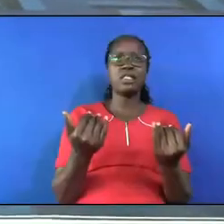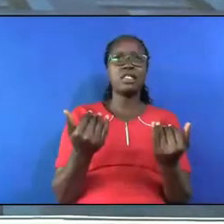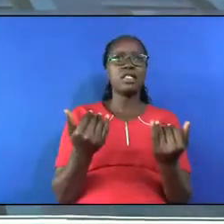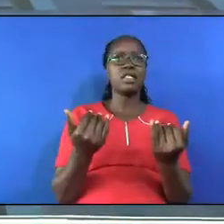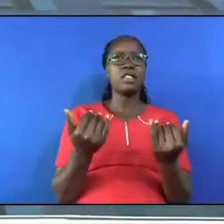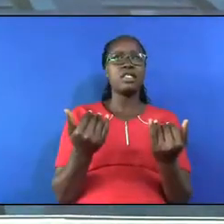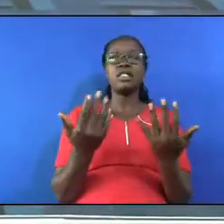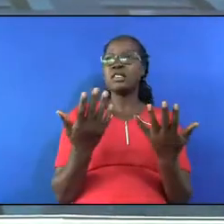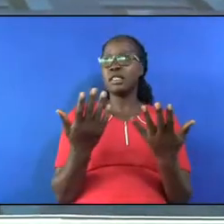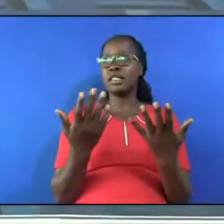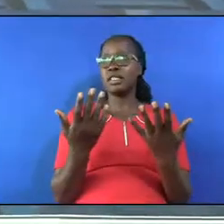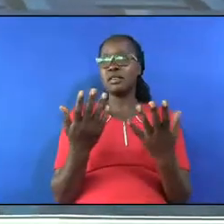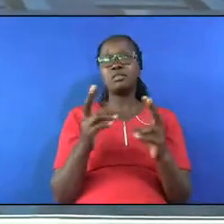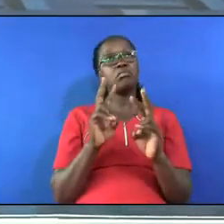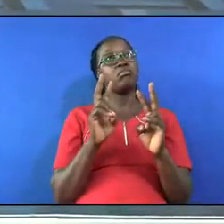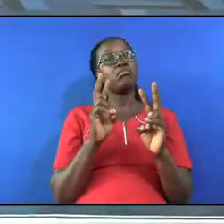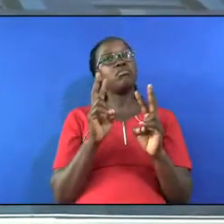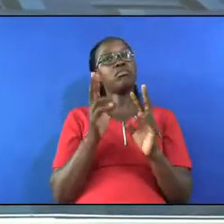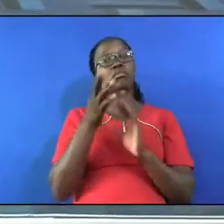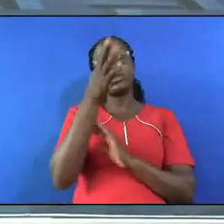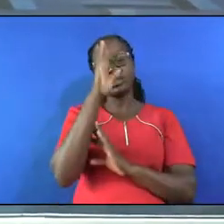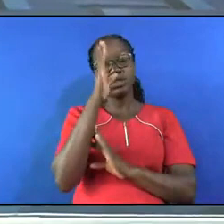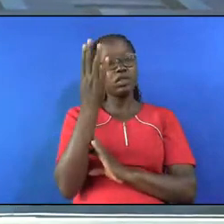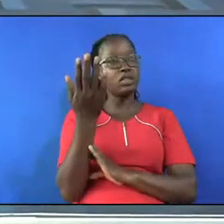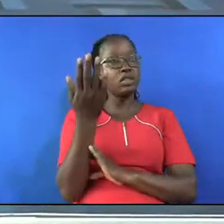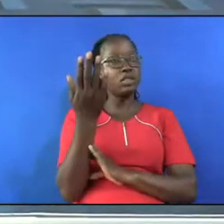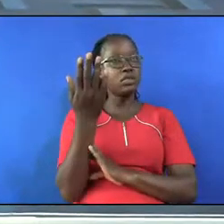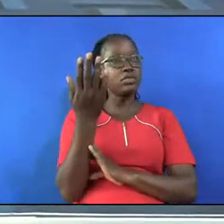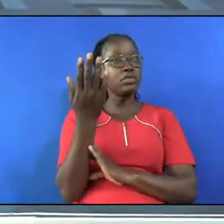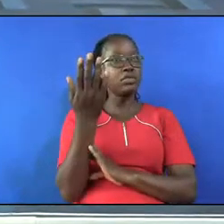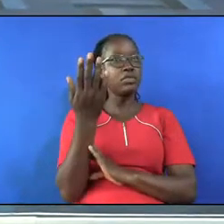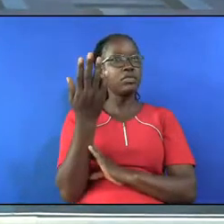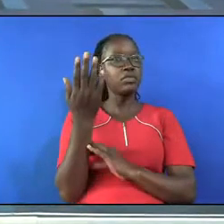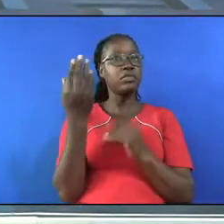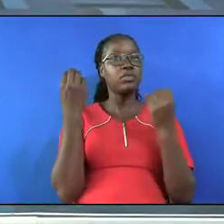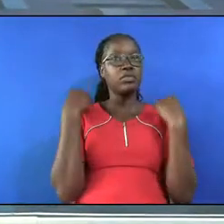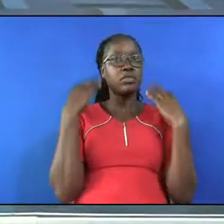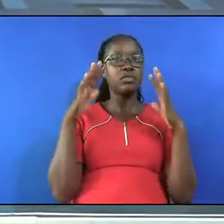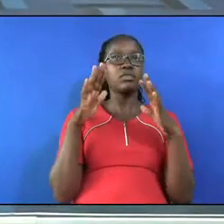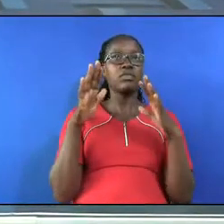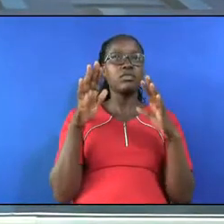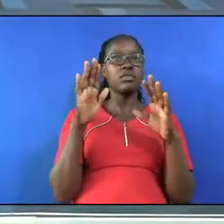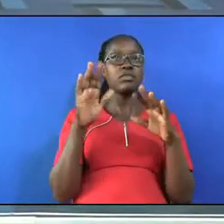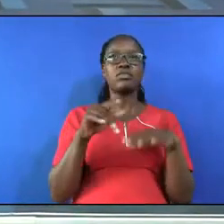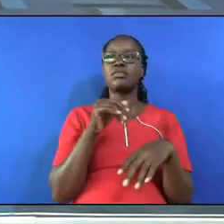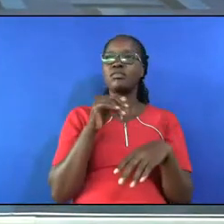God? Did you know? Your angel does not see God, my brother.